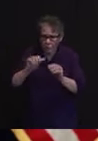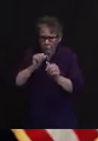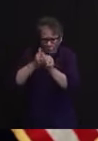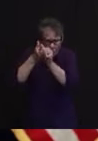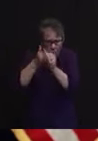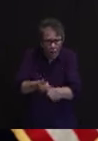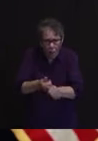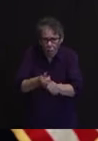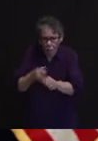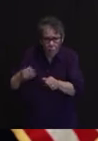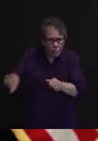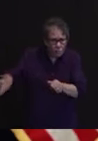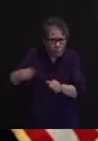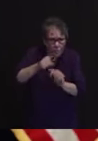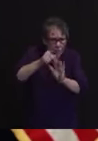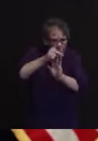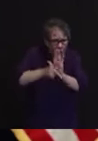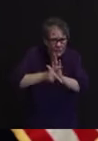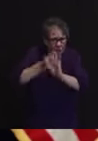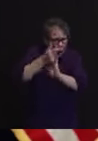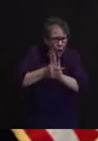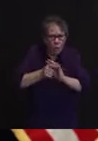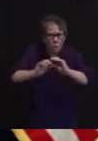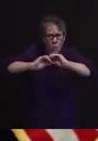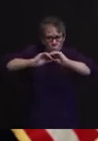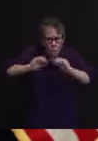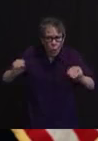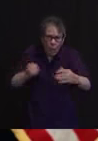Individual assessments would be taken, right? Yes.